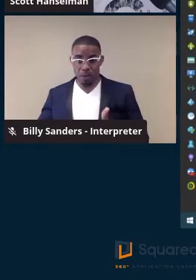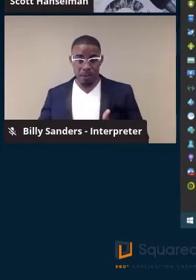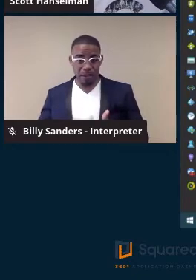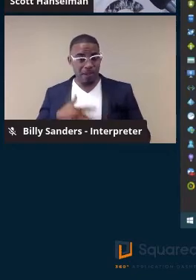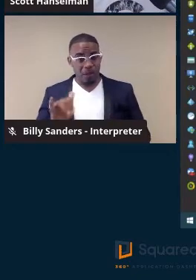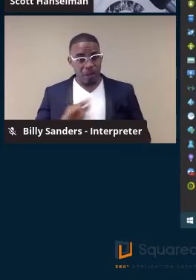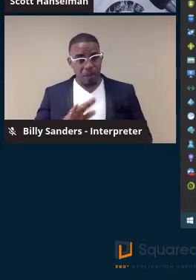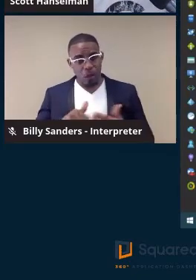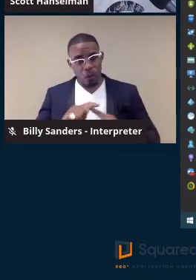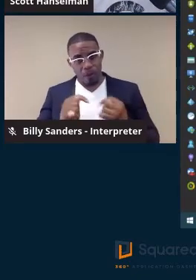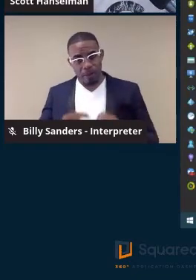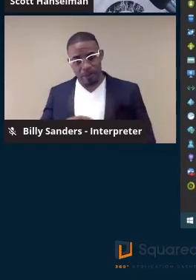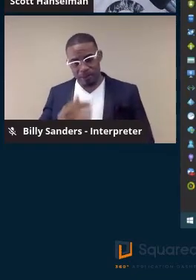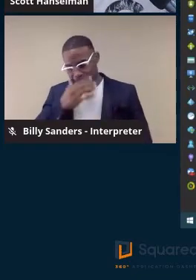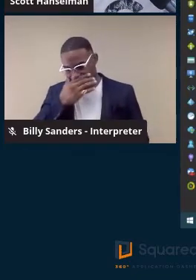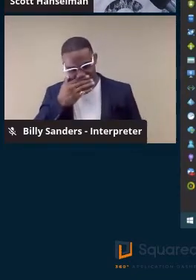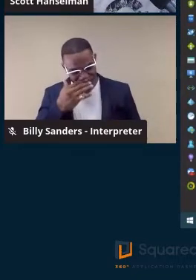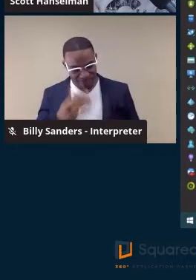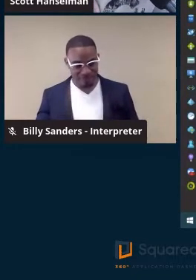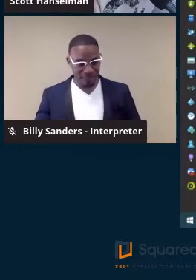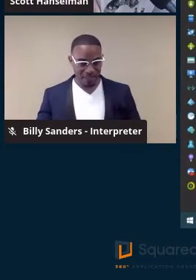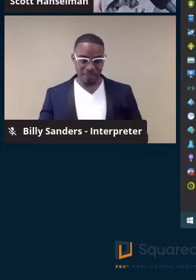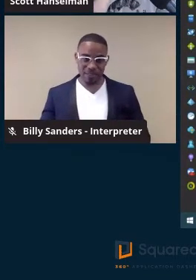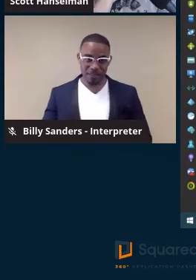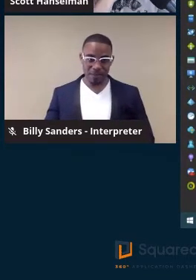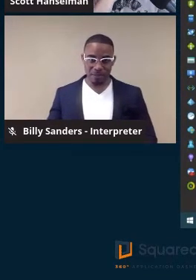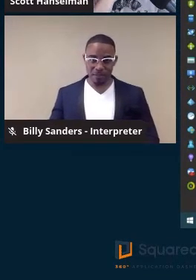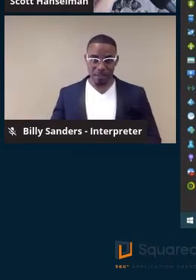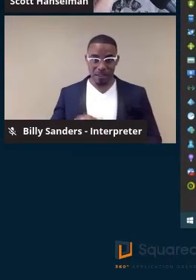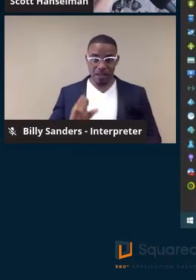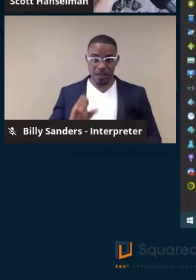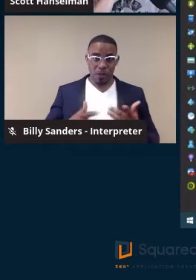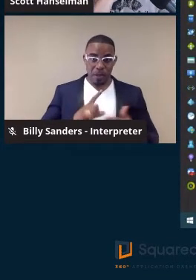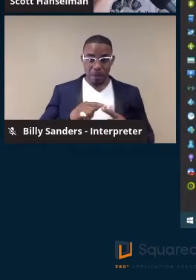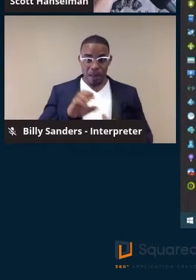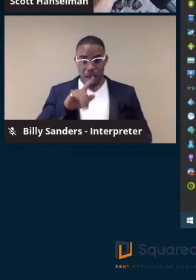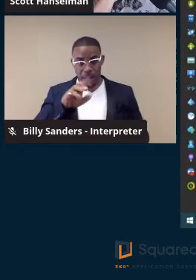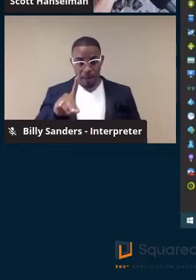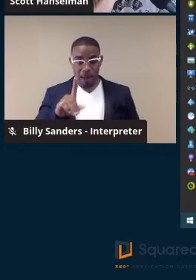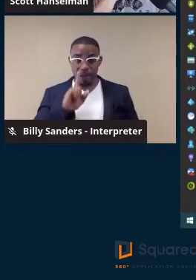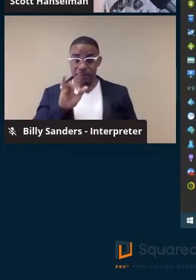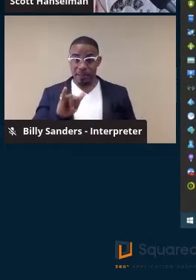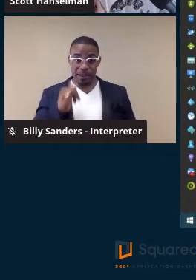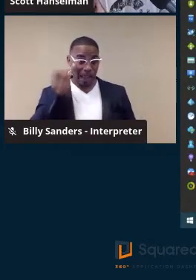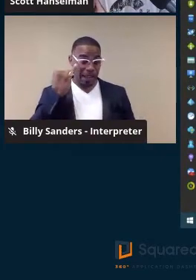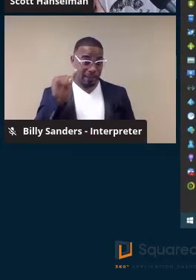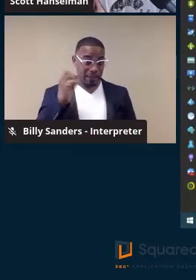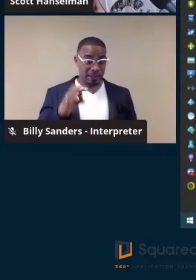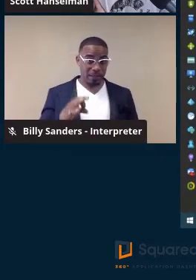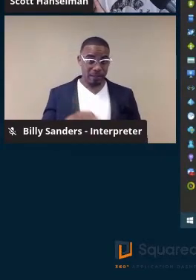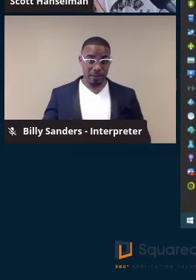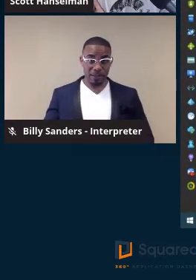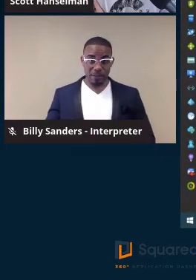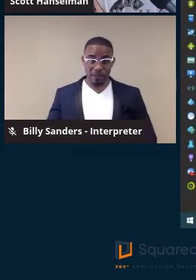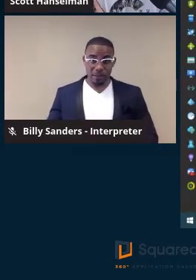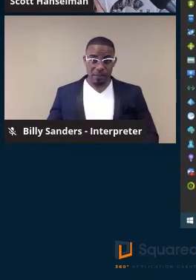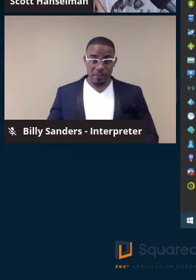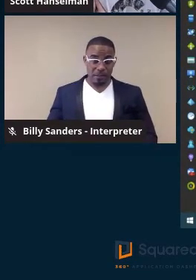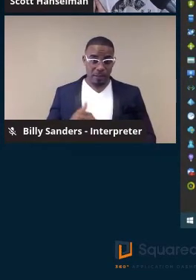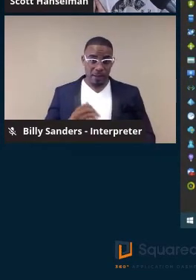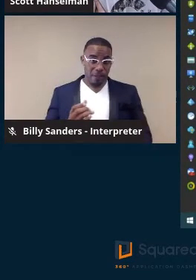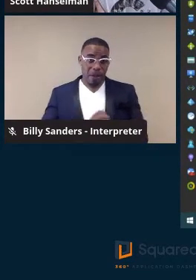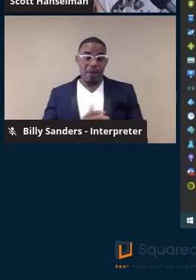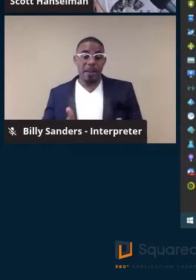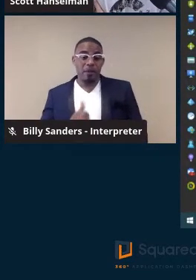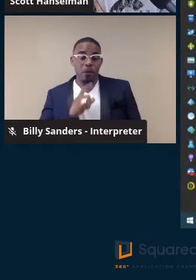there's a whole team. And that's the thing that I find so exciting about the cloud, is the idea that we have power, even though